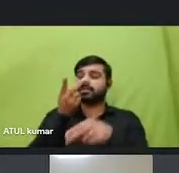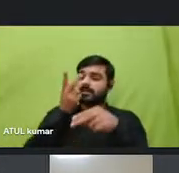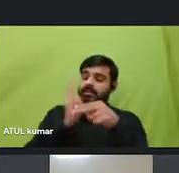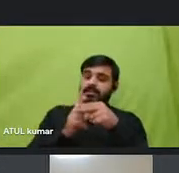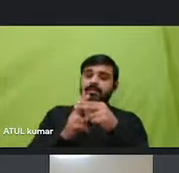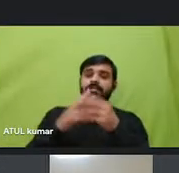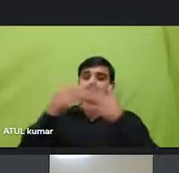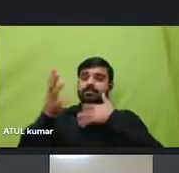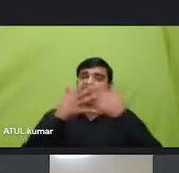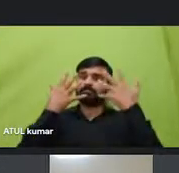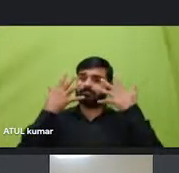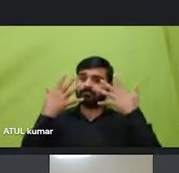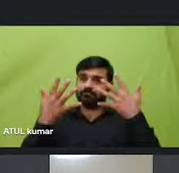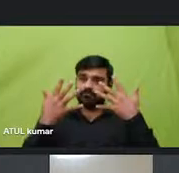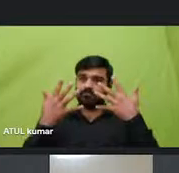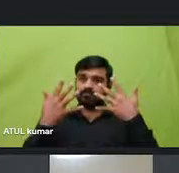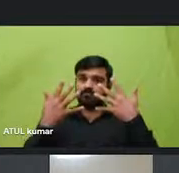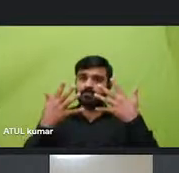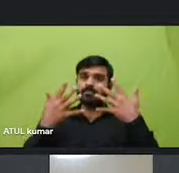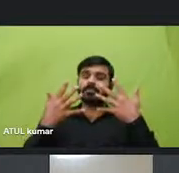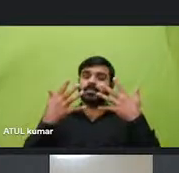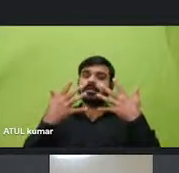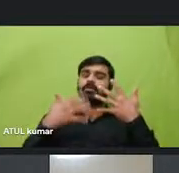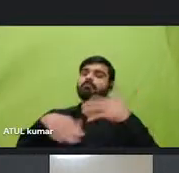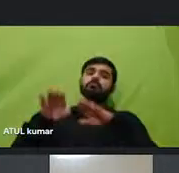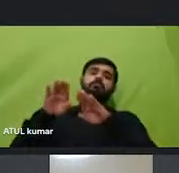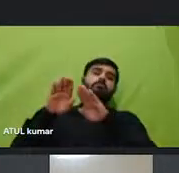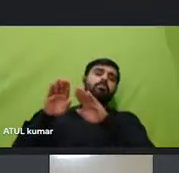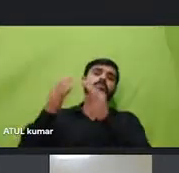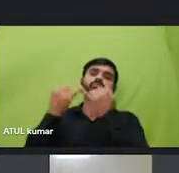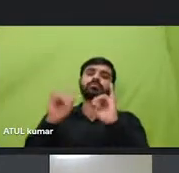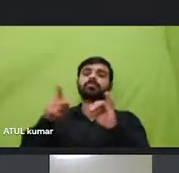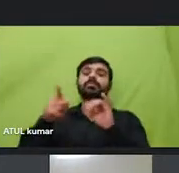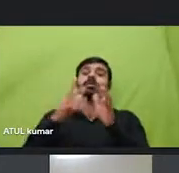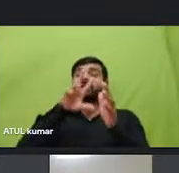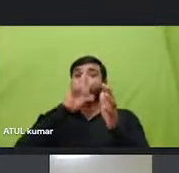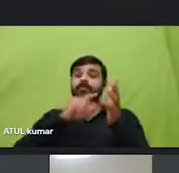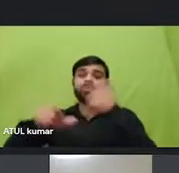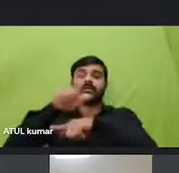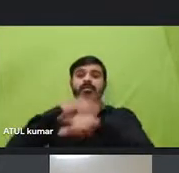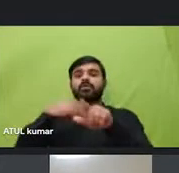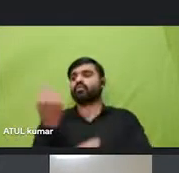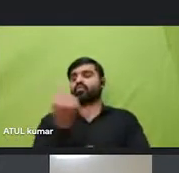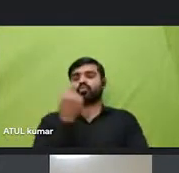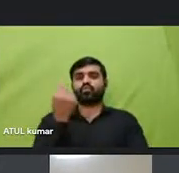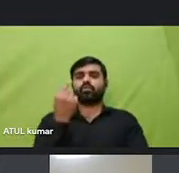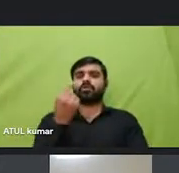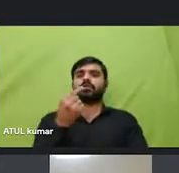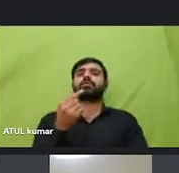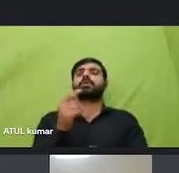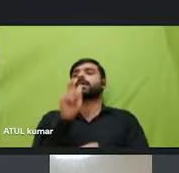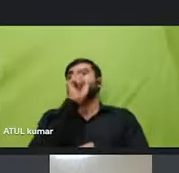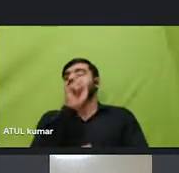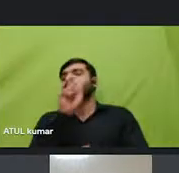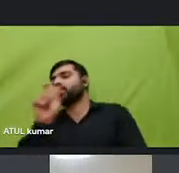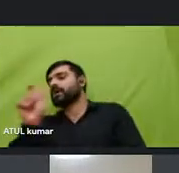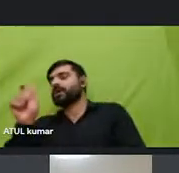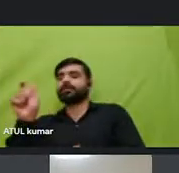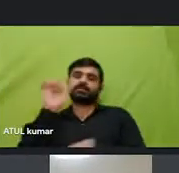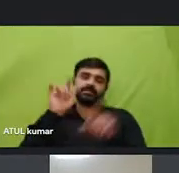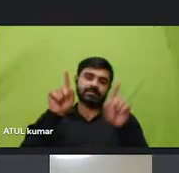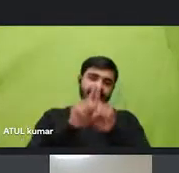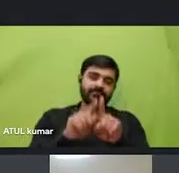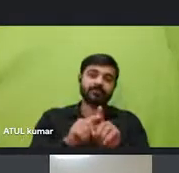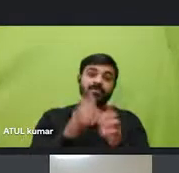the hands, which can move independently. When for spoken language we only have one set of articulators.